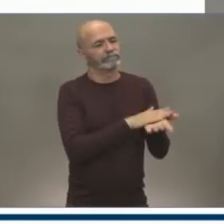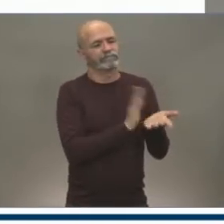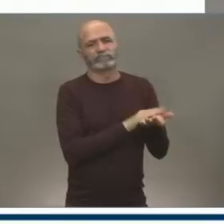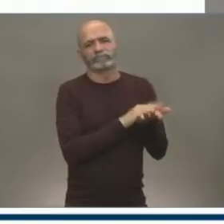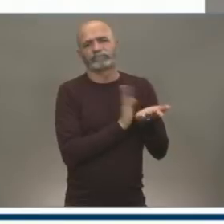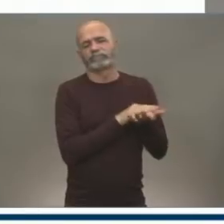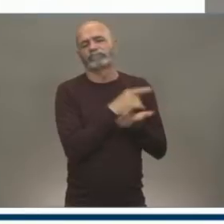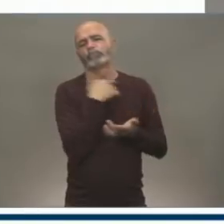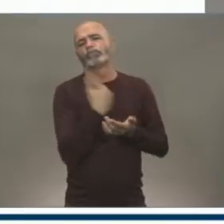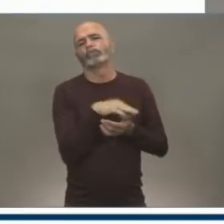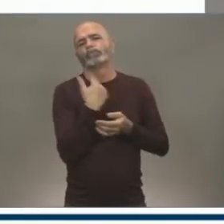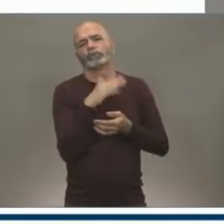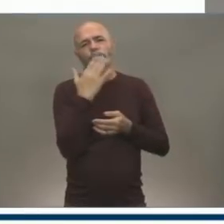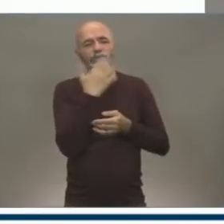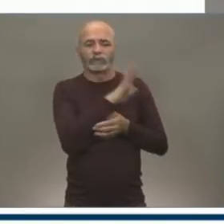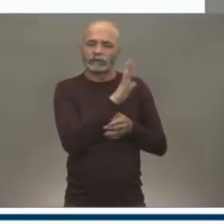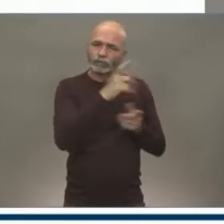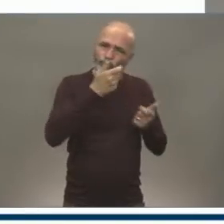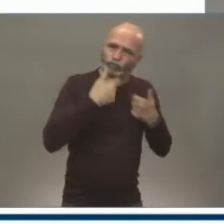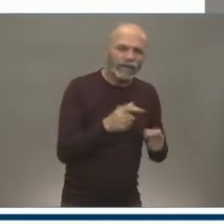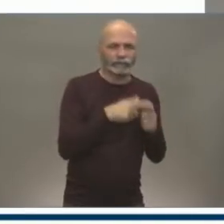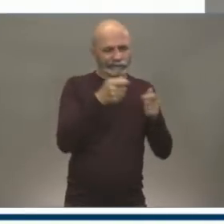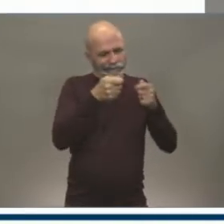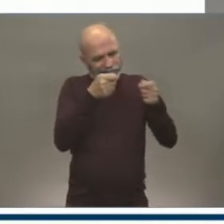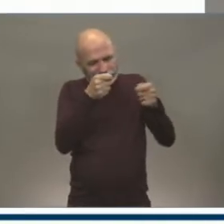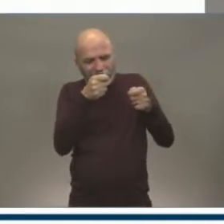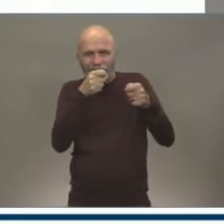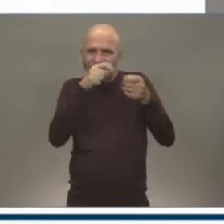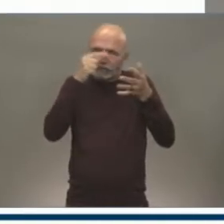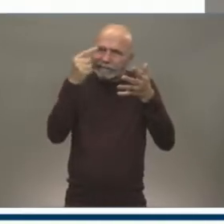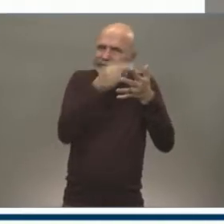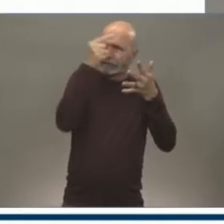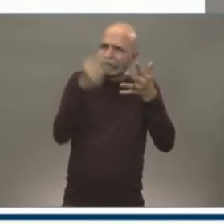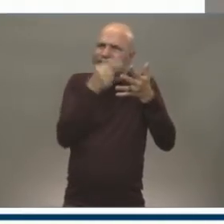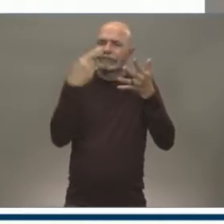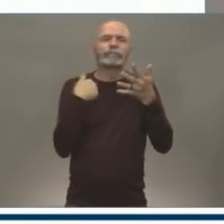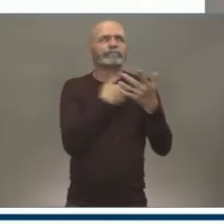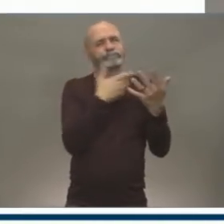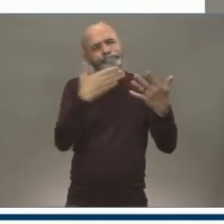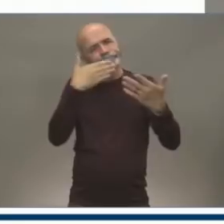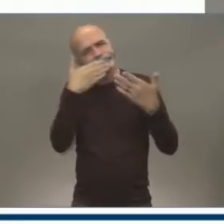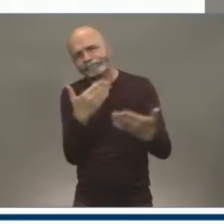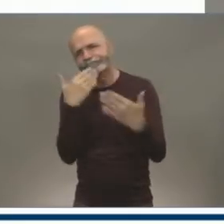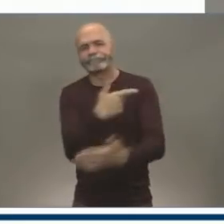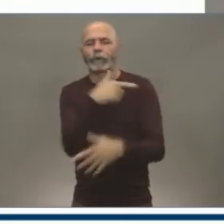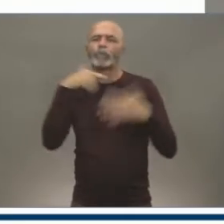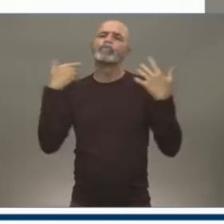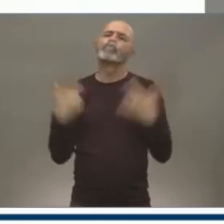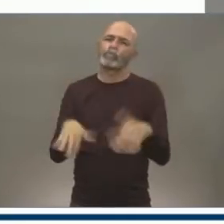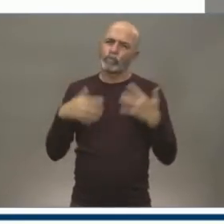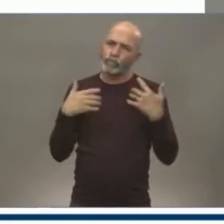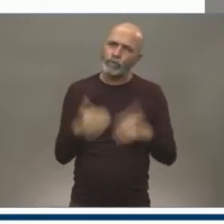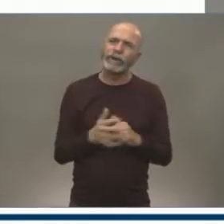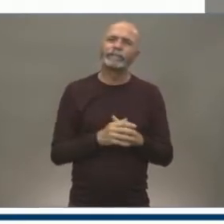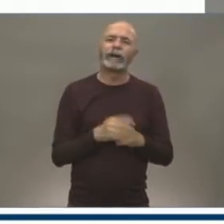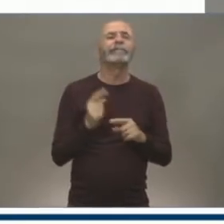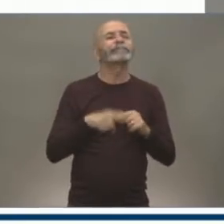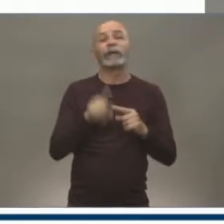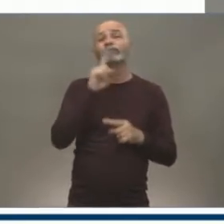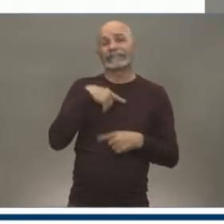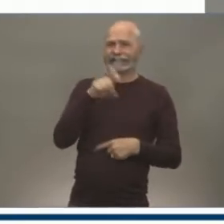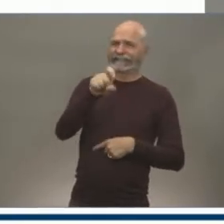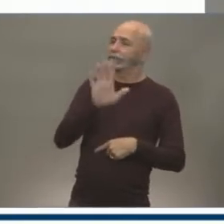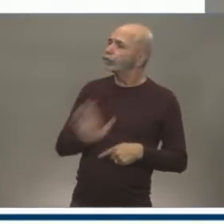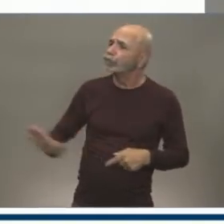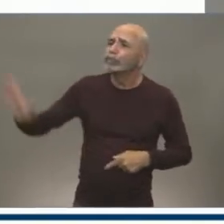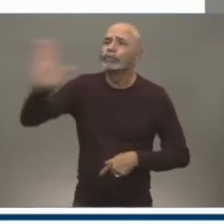controlling the second wave. So thank you to my public health colleagues. So I ask for people's support and patience during this. Public health will get to